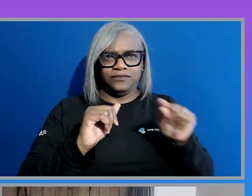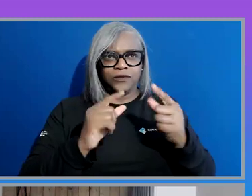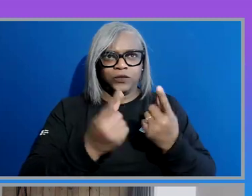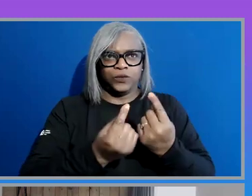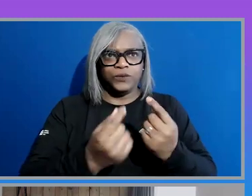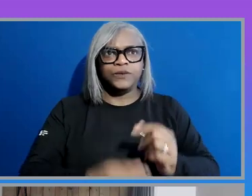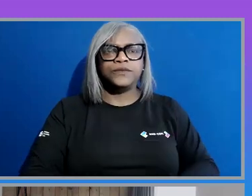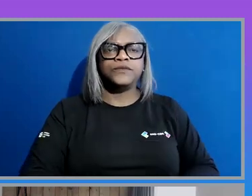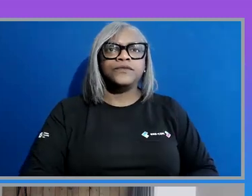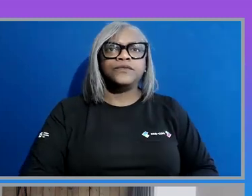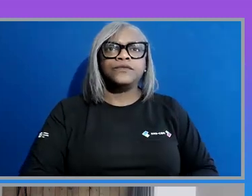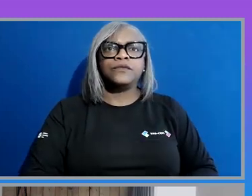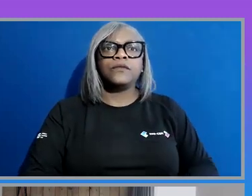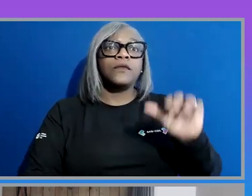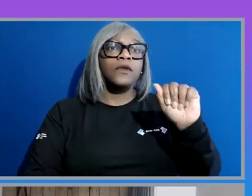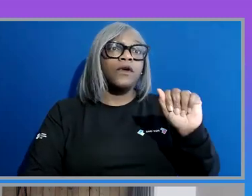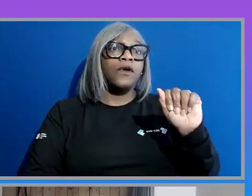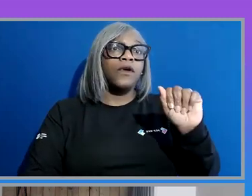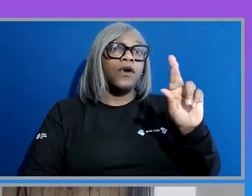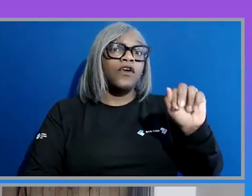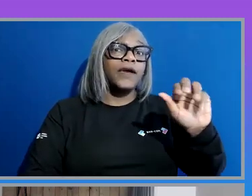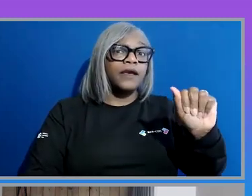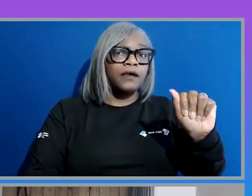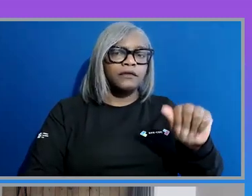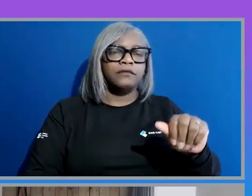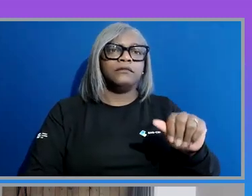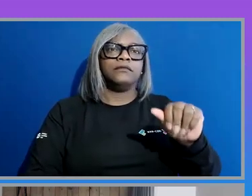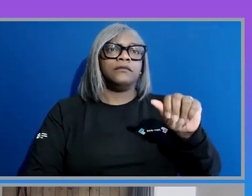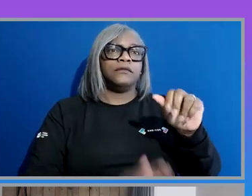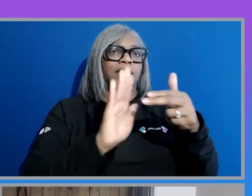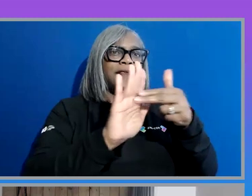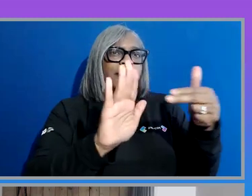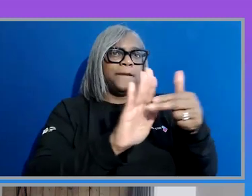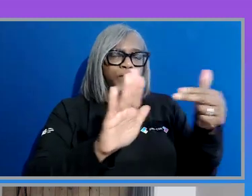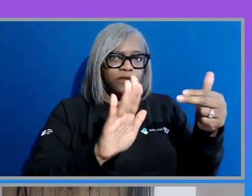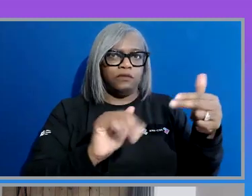ARIA label and ARIA label by. The ARIA label value takes a string.